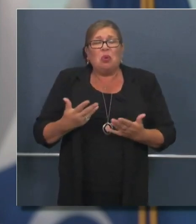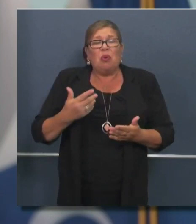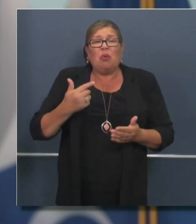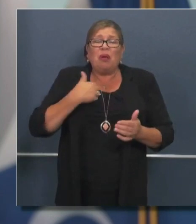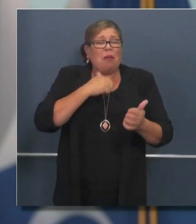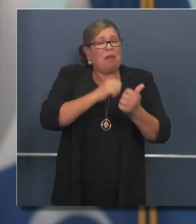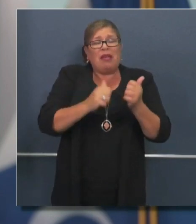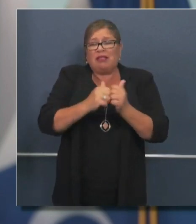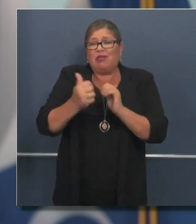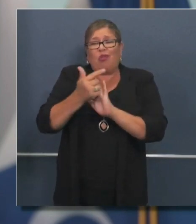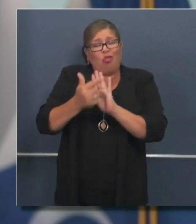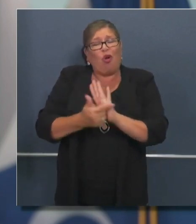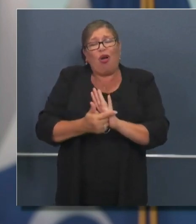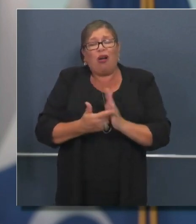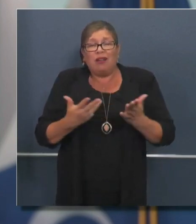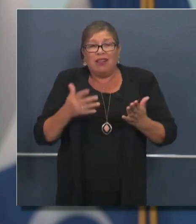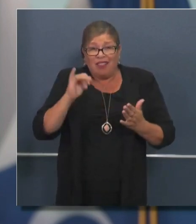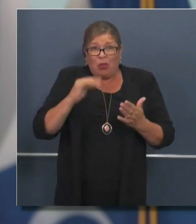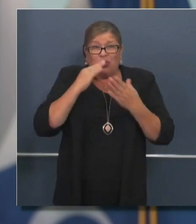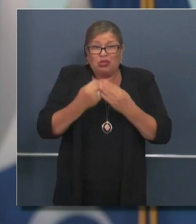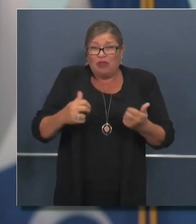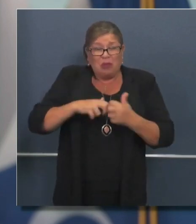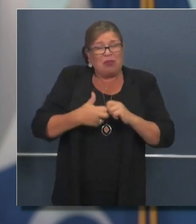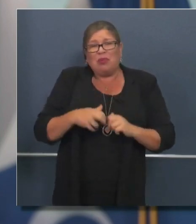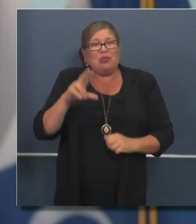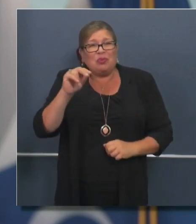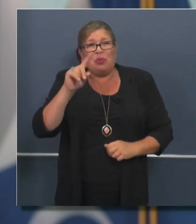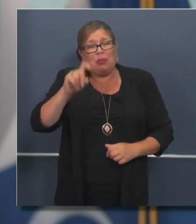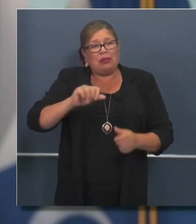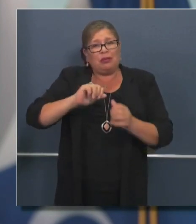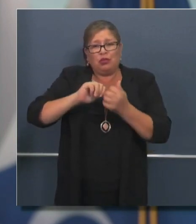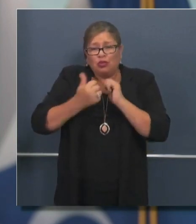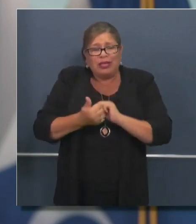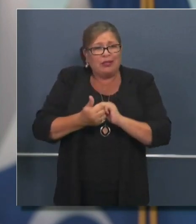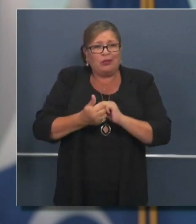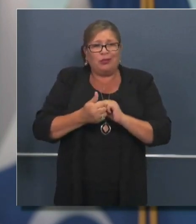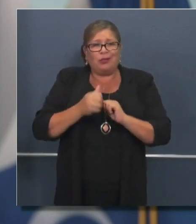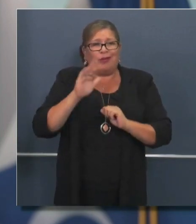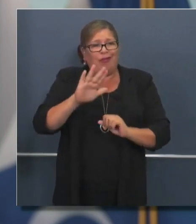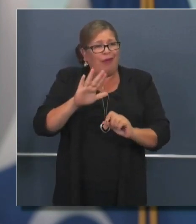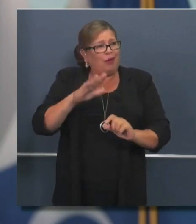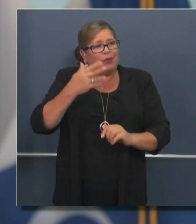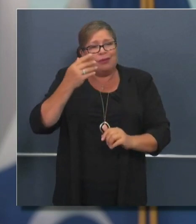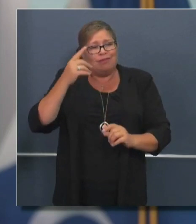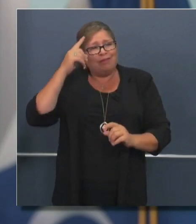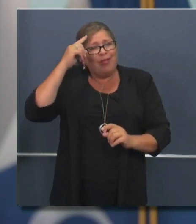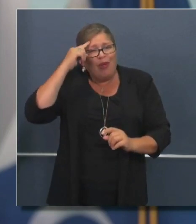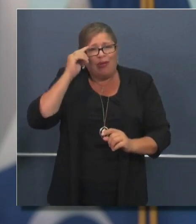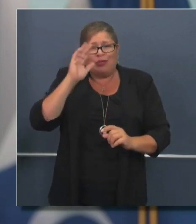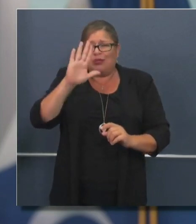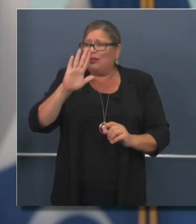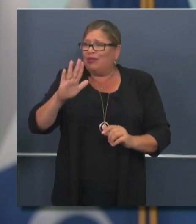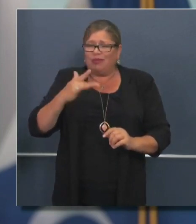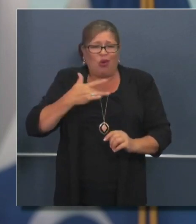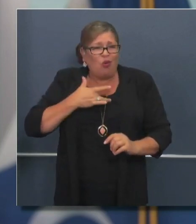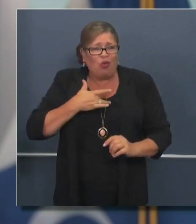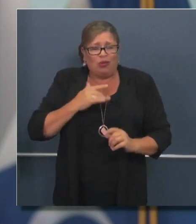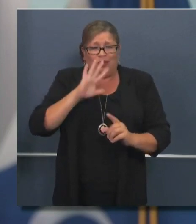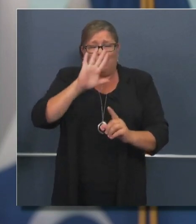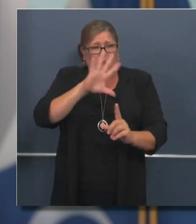solving problems. You got to change culture. You got to change people's hearts and minds. It's not just laws on the